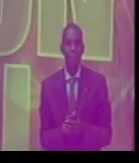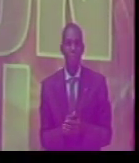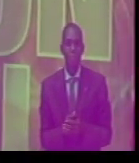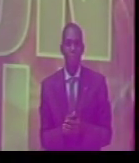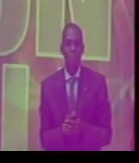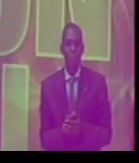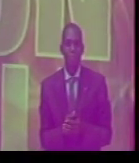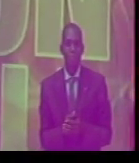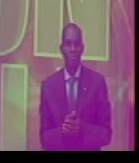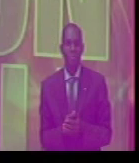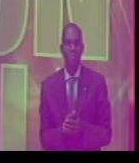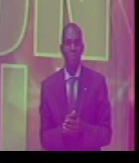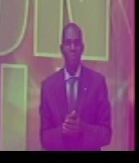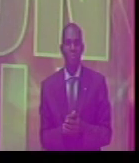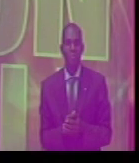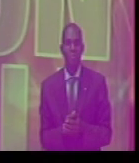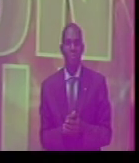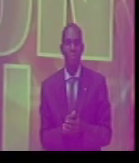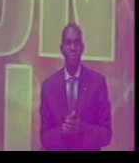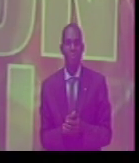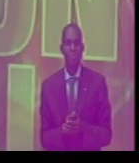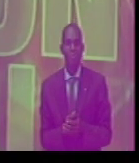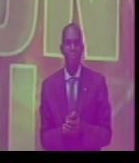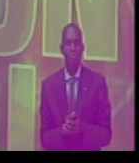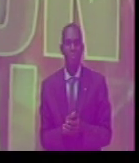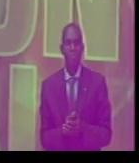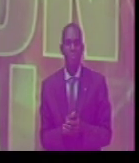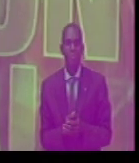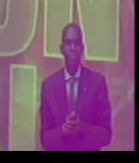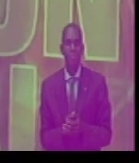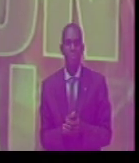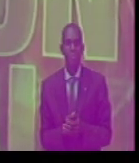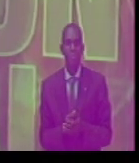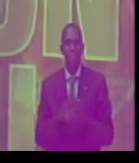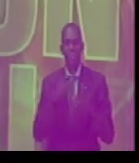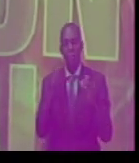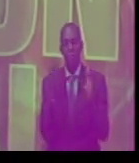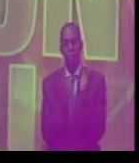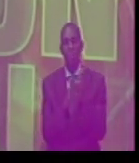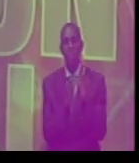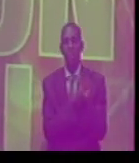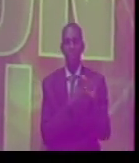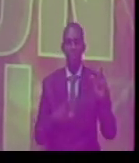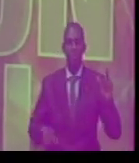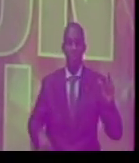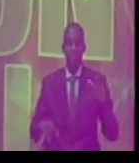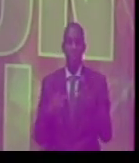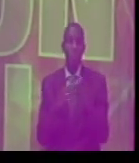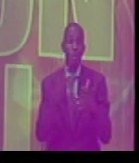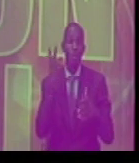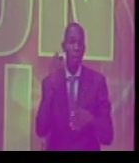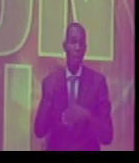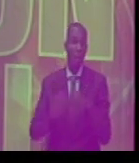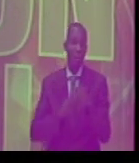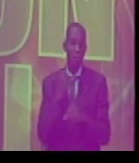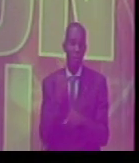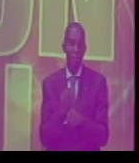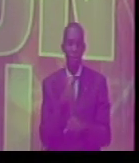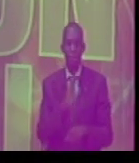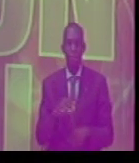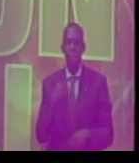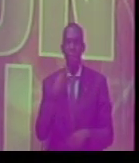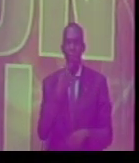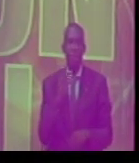I'm Stokoroj Happiness by name from Potter's District, Possibility Group, Orozo Region. Praise